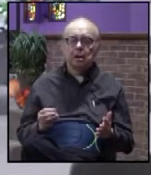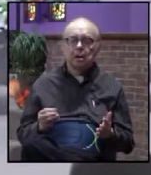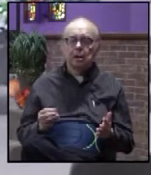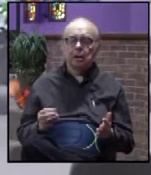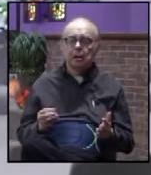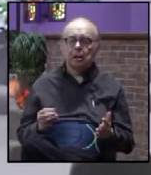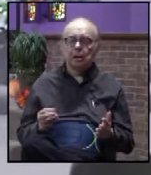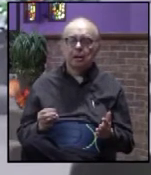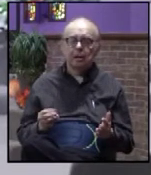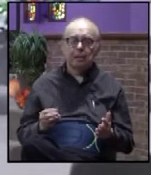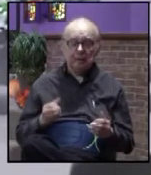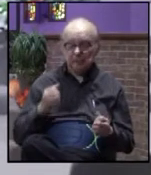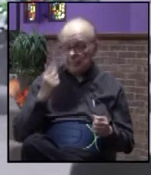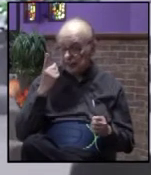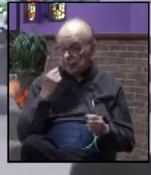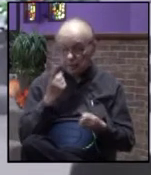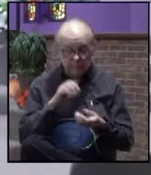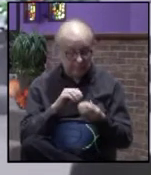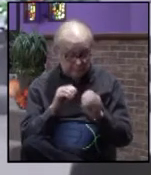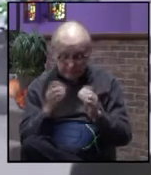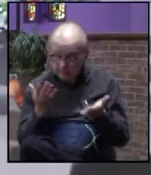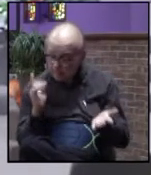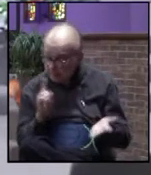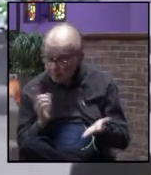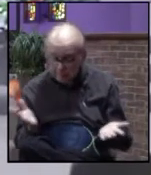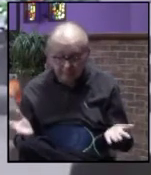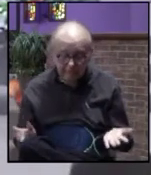I got to figure out where that goes.